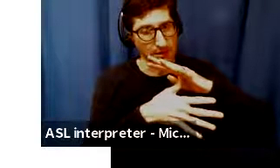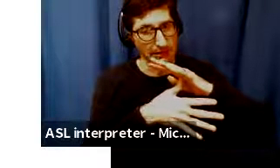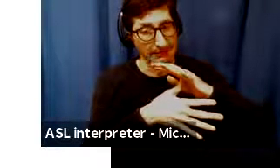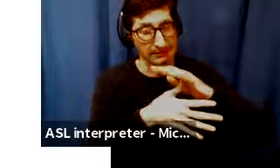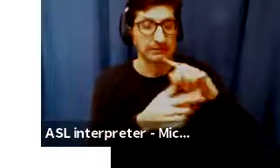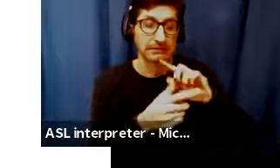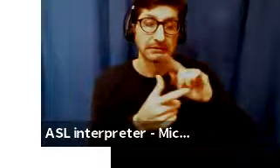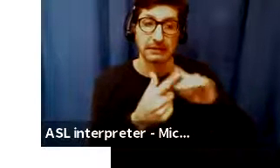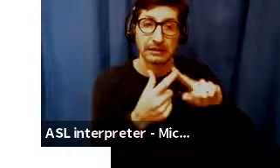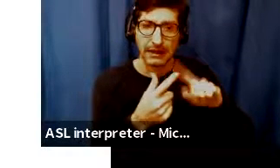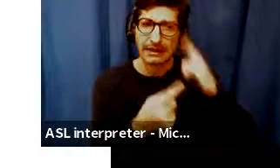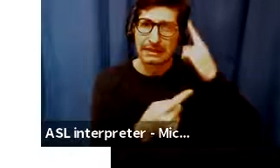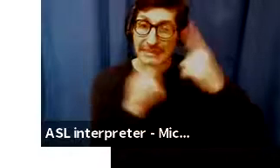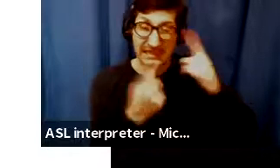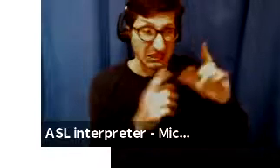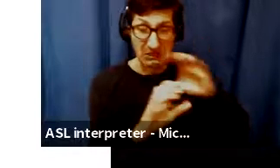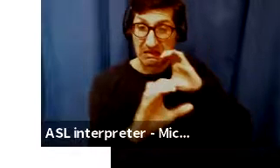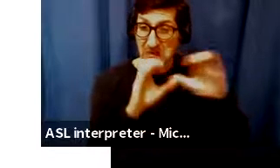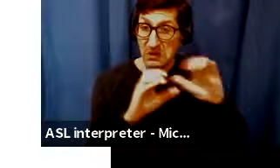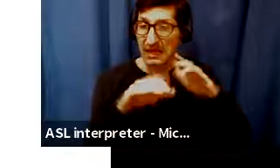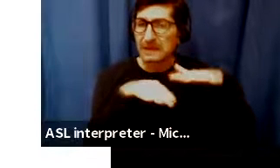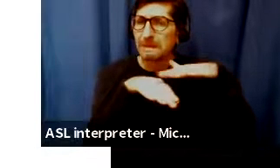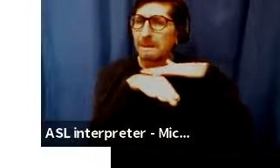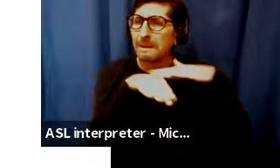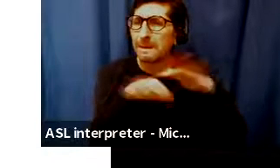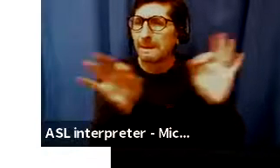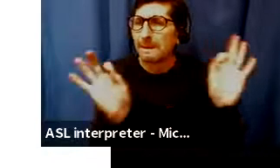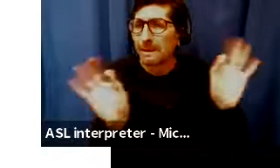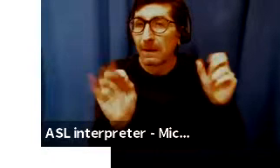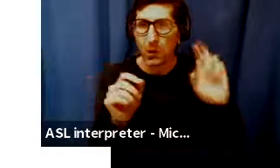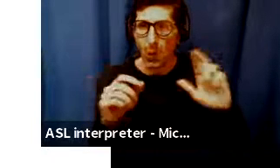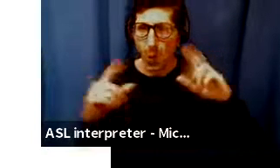the complexity of the communication. So,